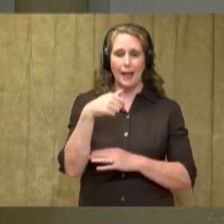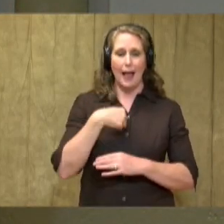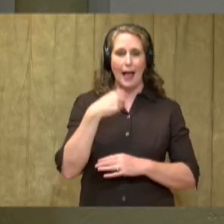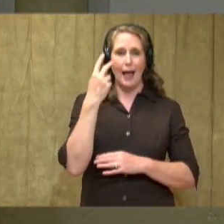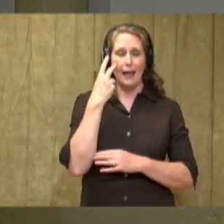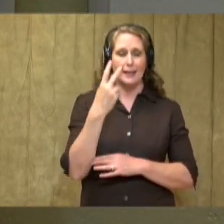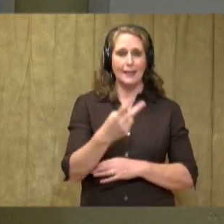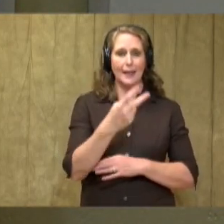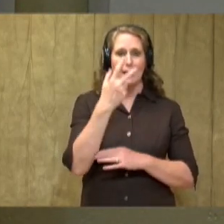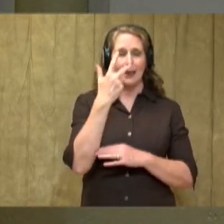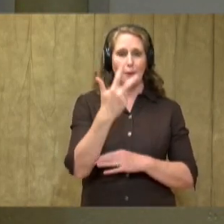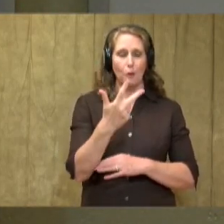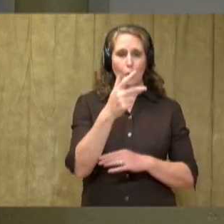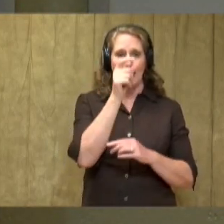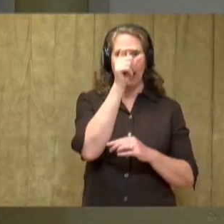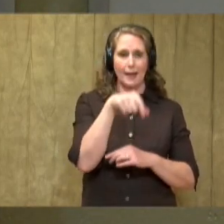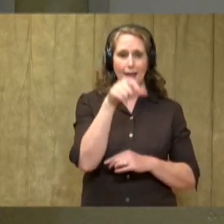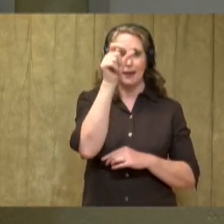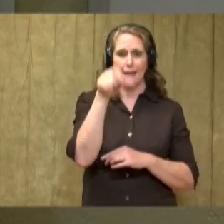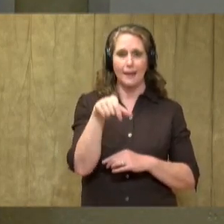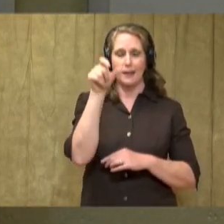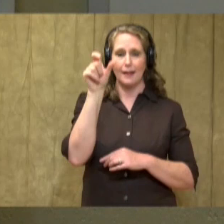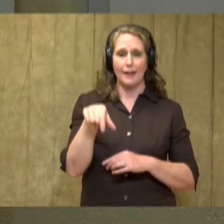see 3 tens.